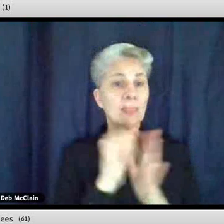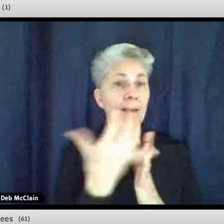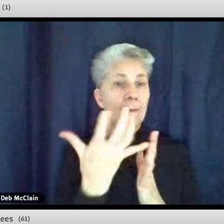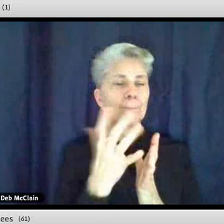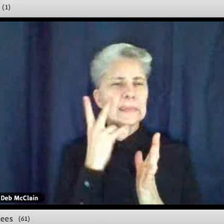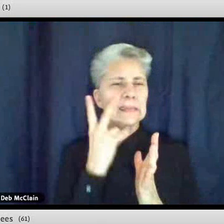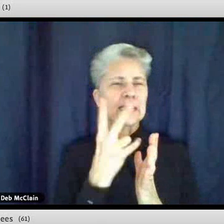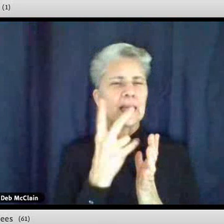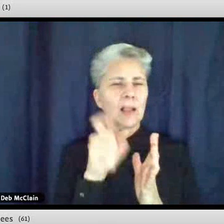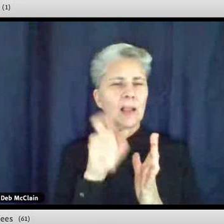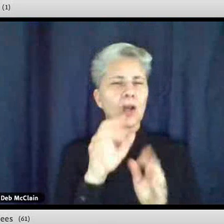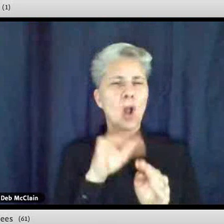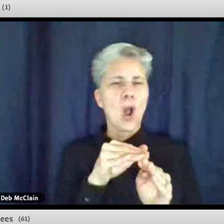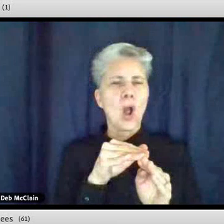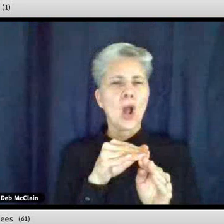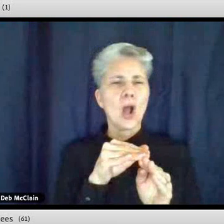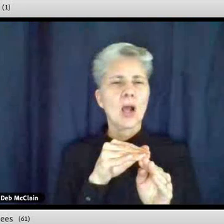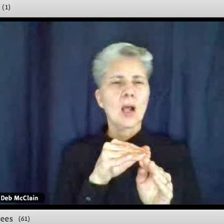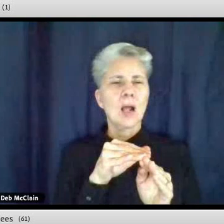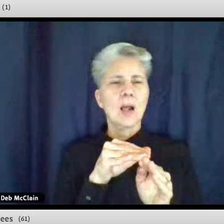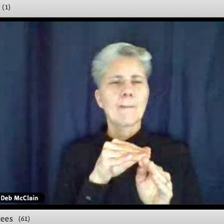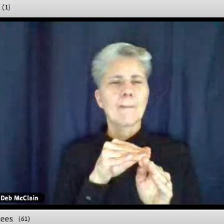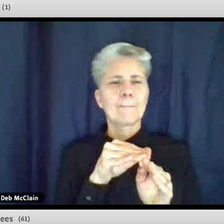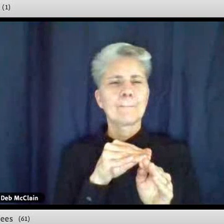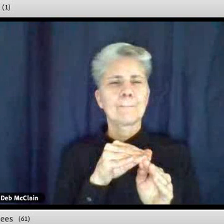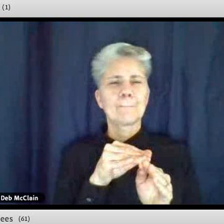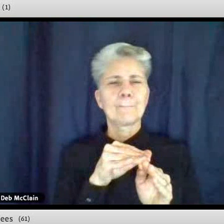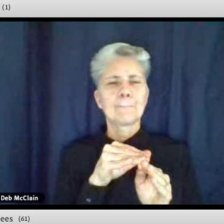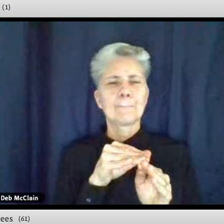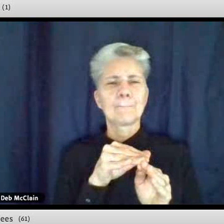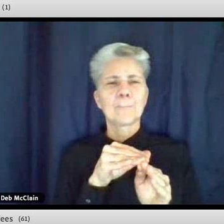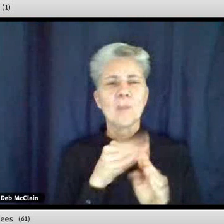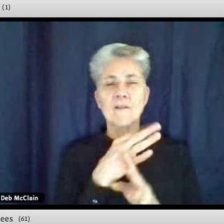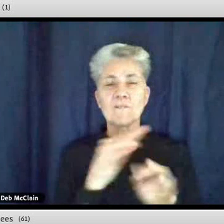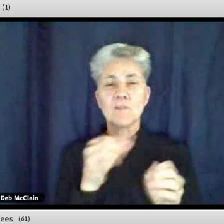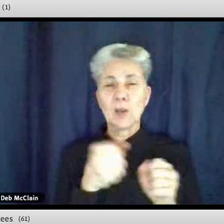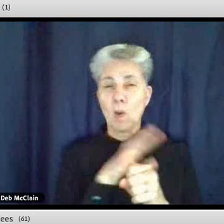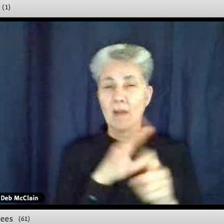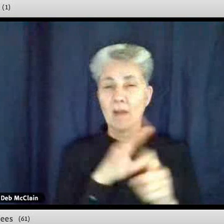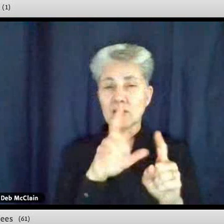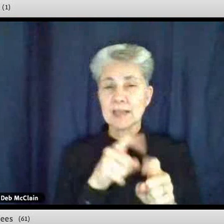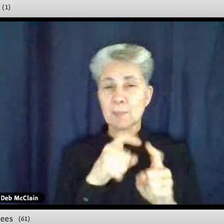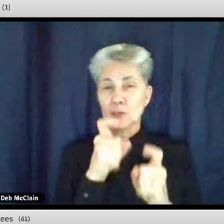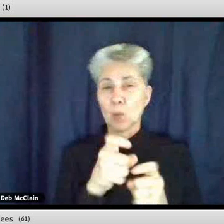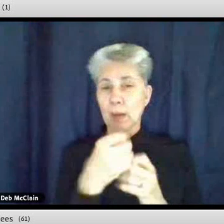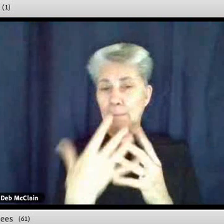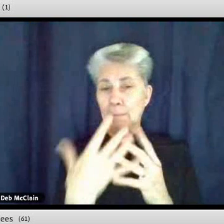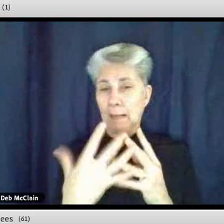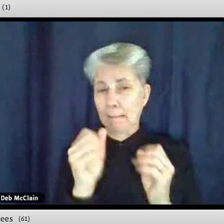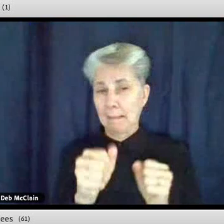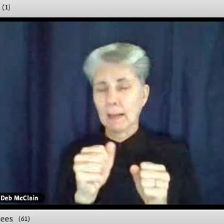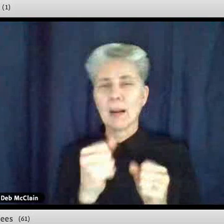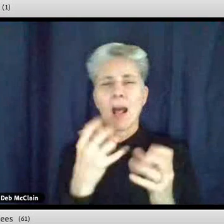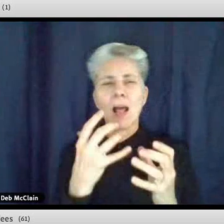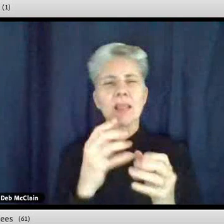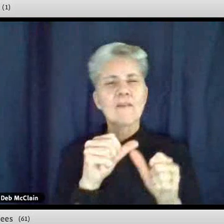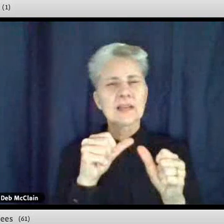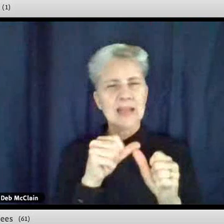one, let's see if we click on this one. Can you get a free coronavirus test by donating